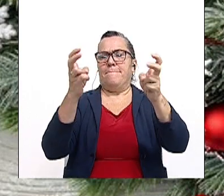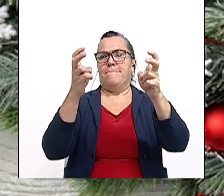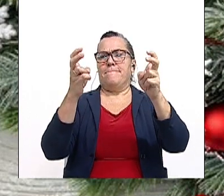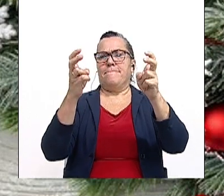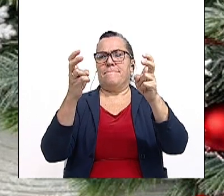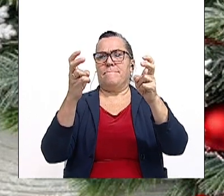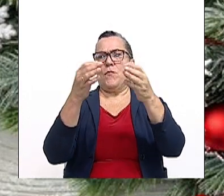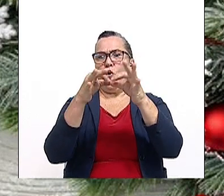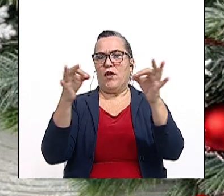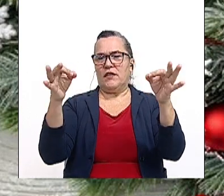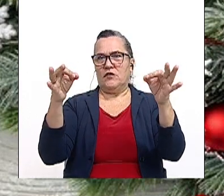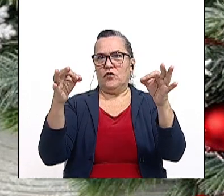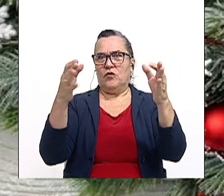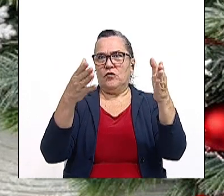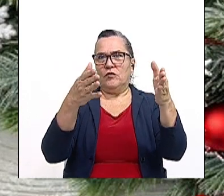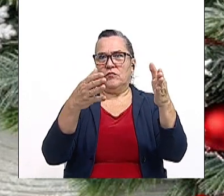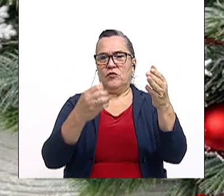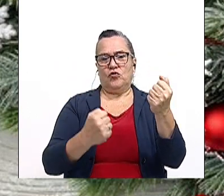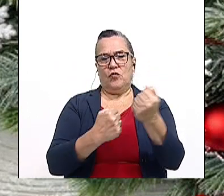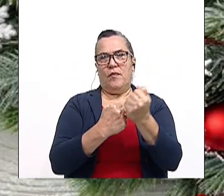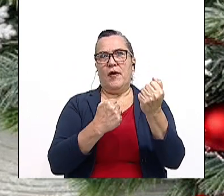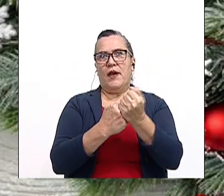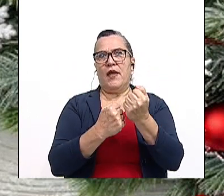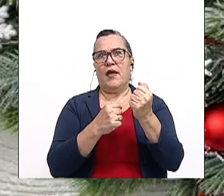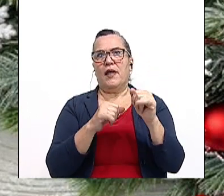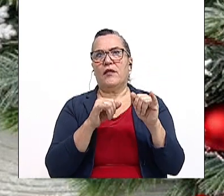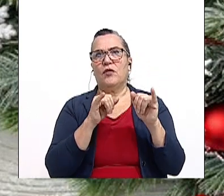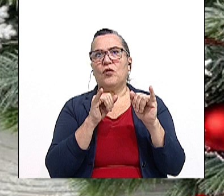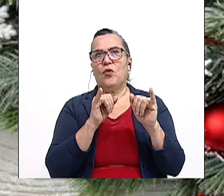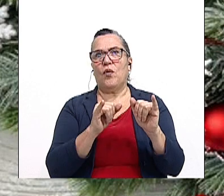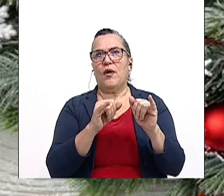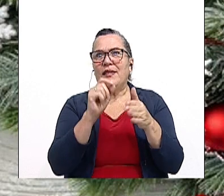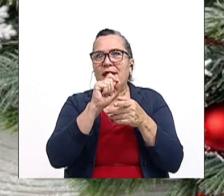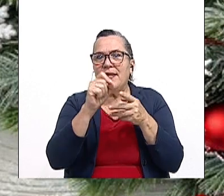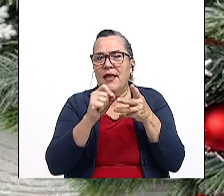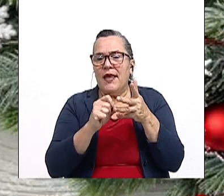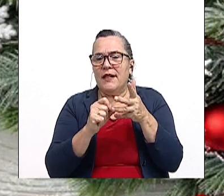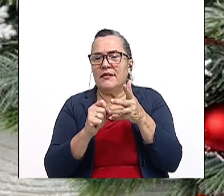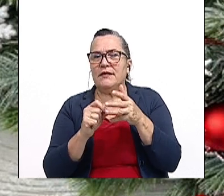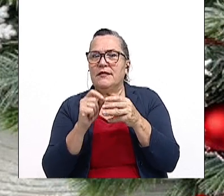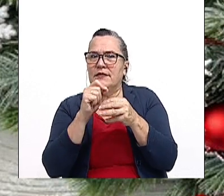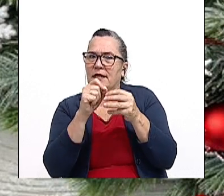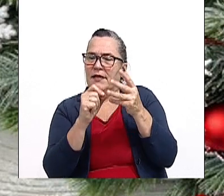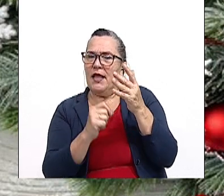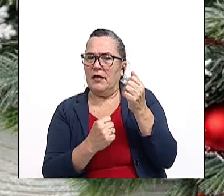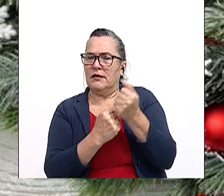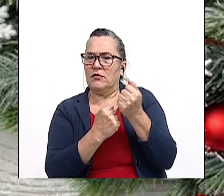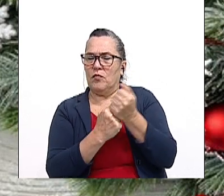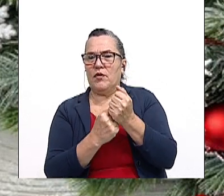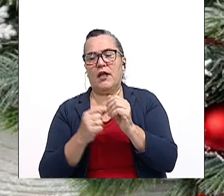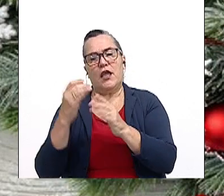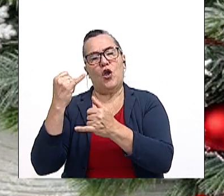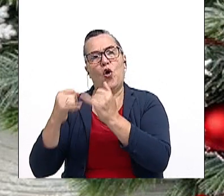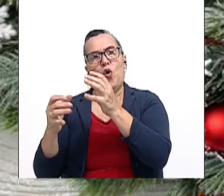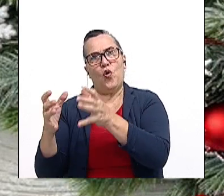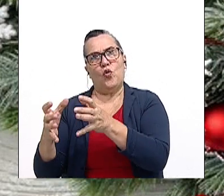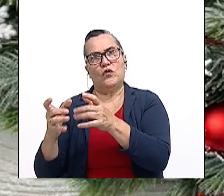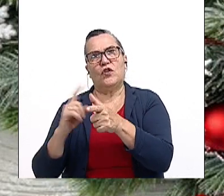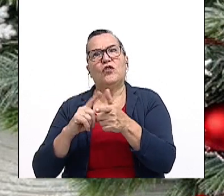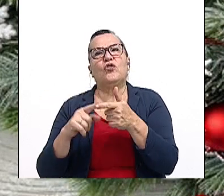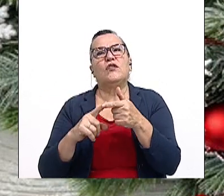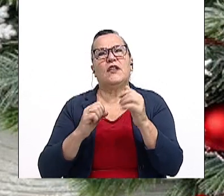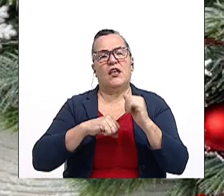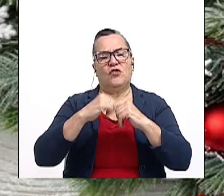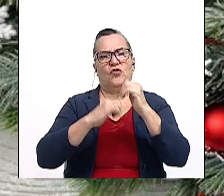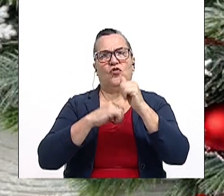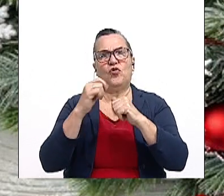sentence, supporting details, and conclusion. Okay, repeat. What is the structure